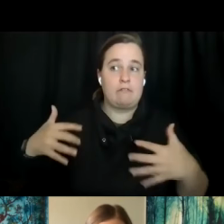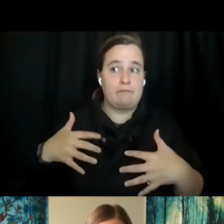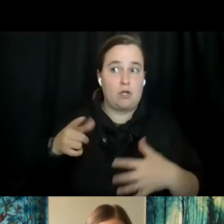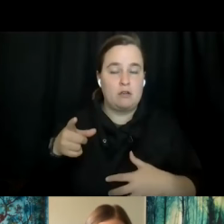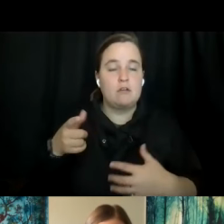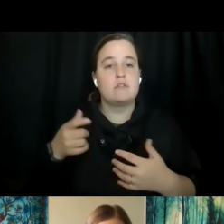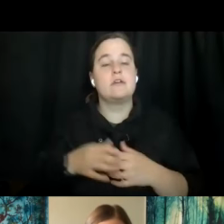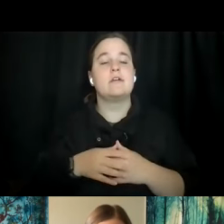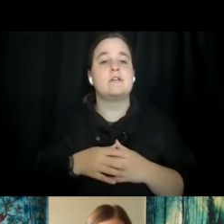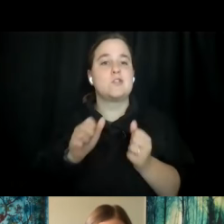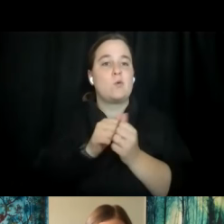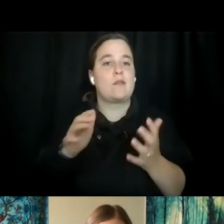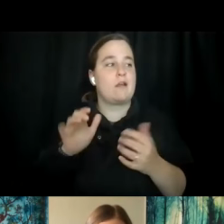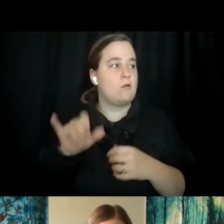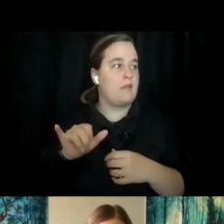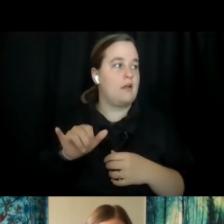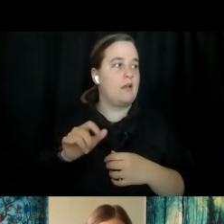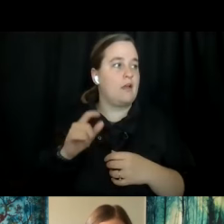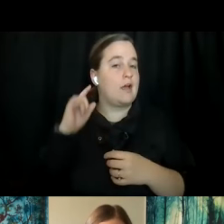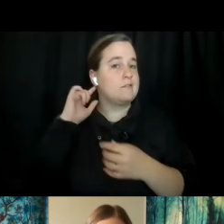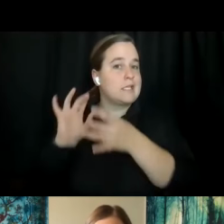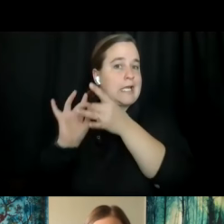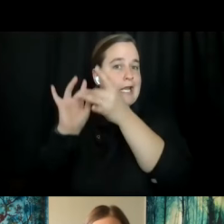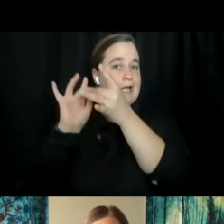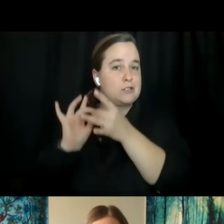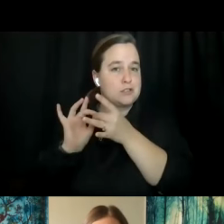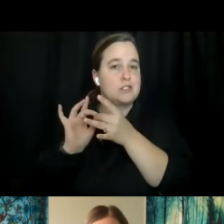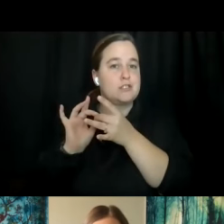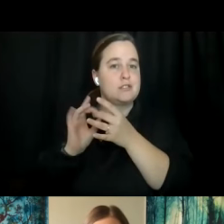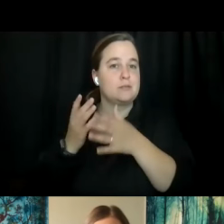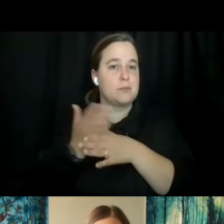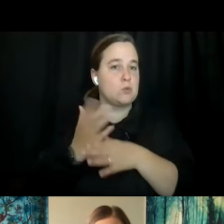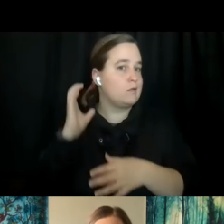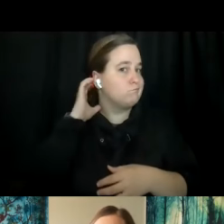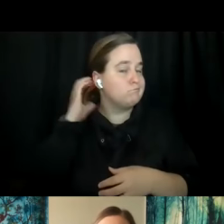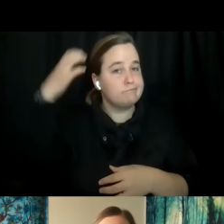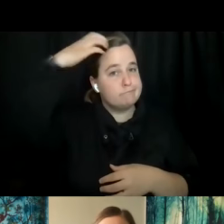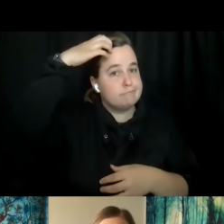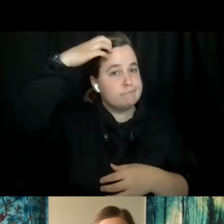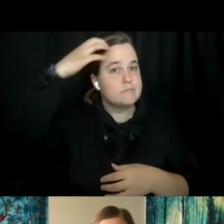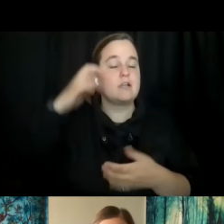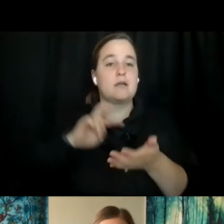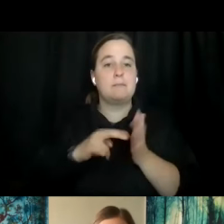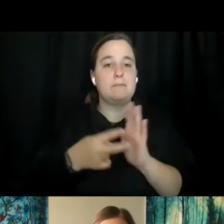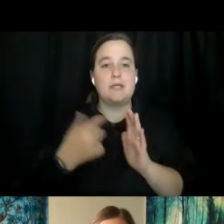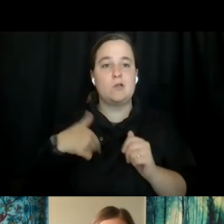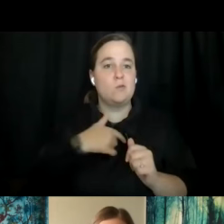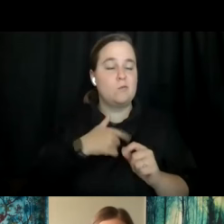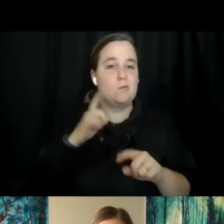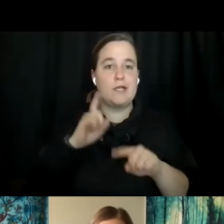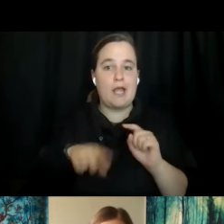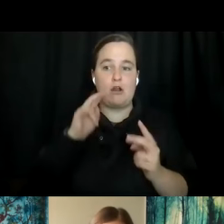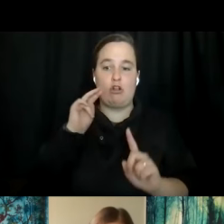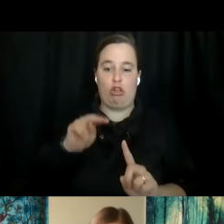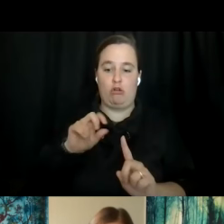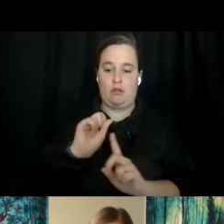so without that neocortex connection, then we aren't able to look at that objective event or state